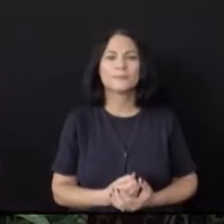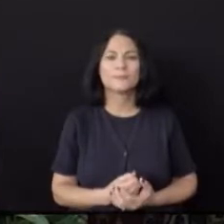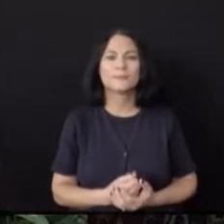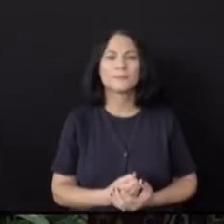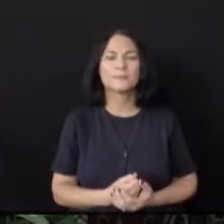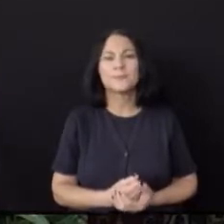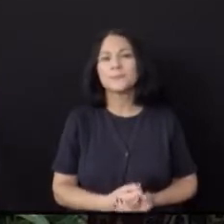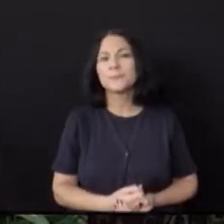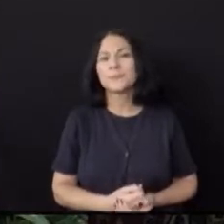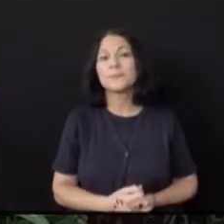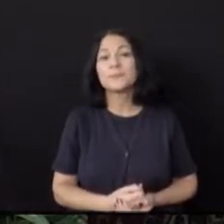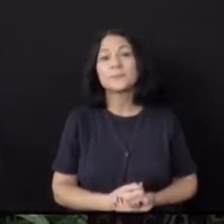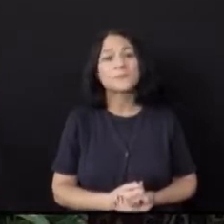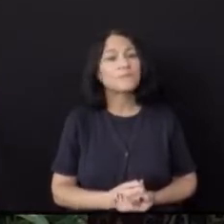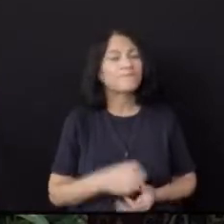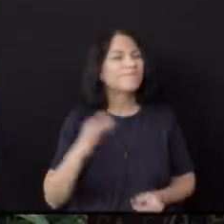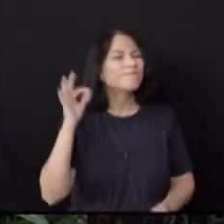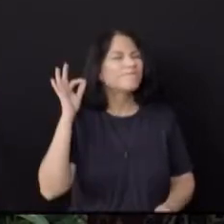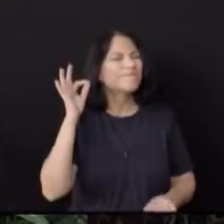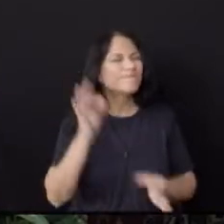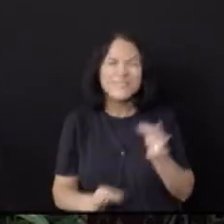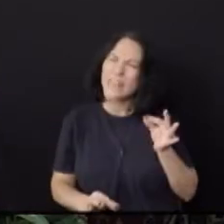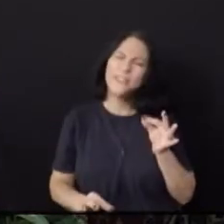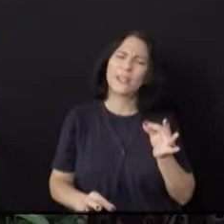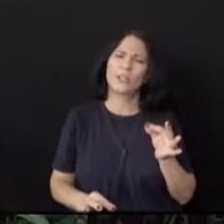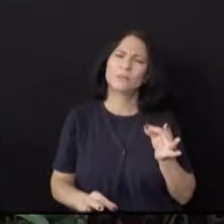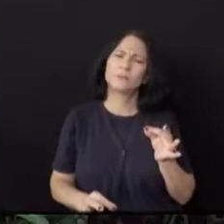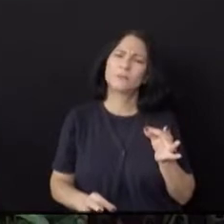It's not fair.